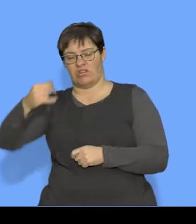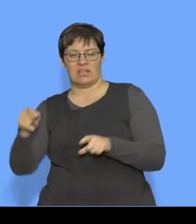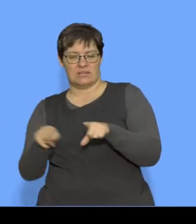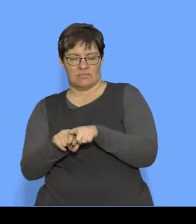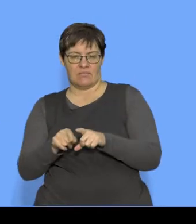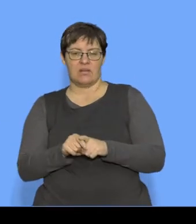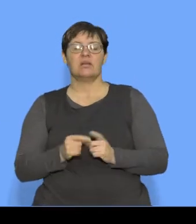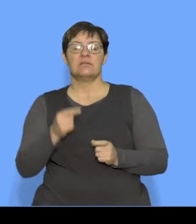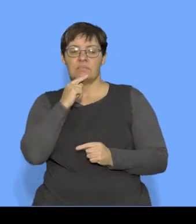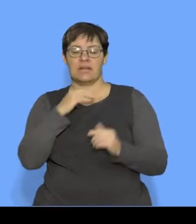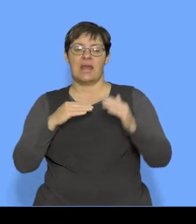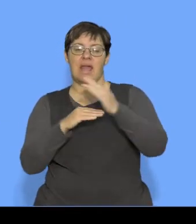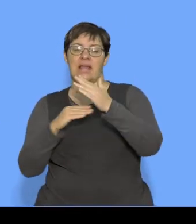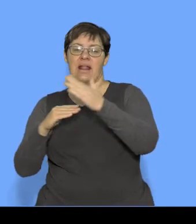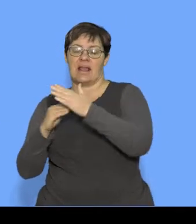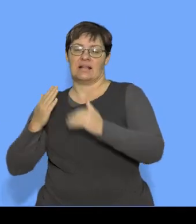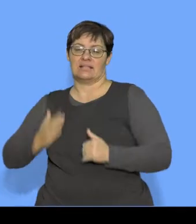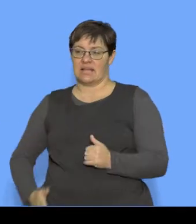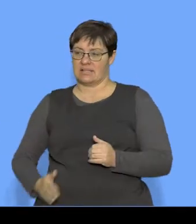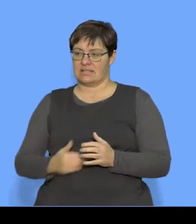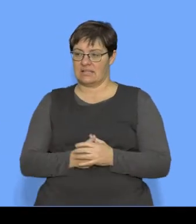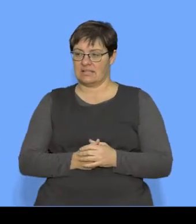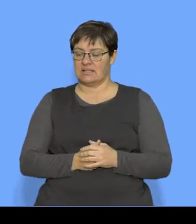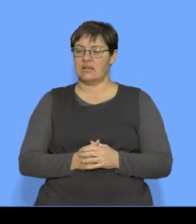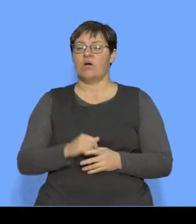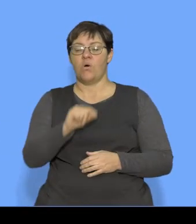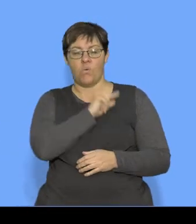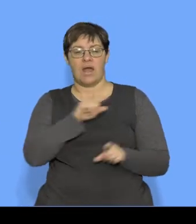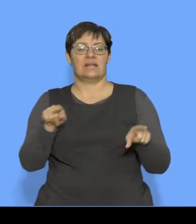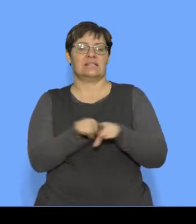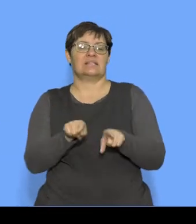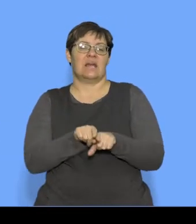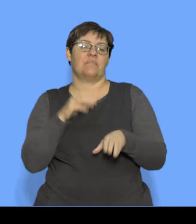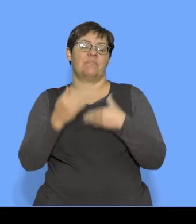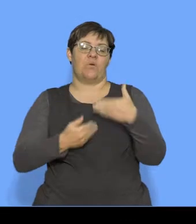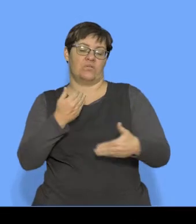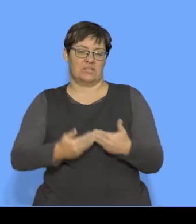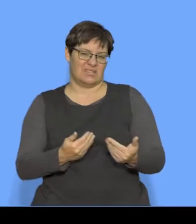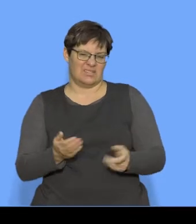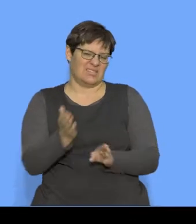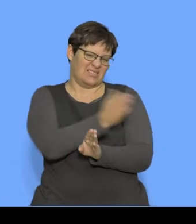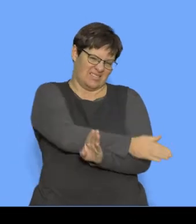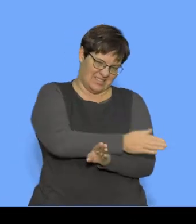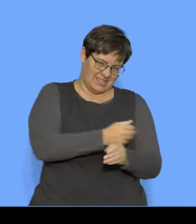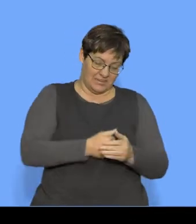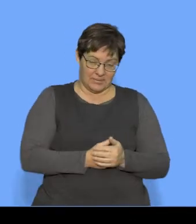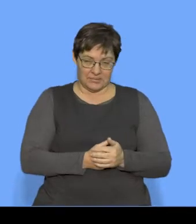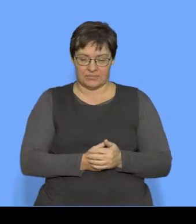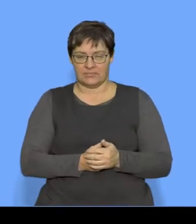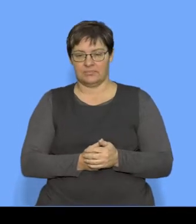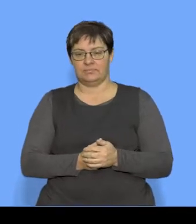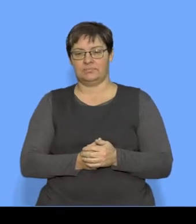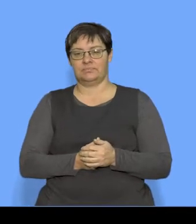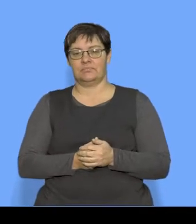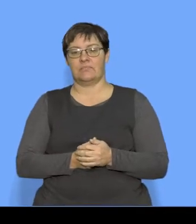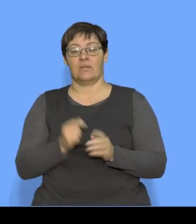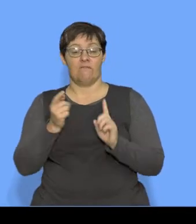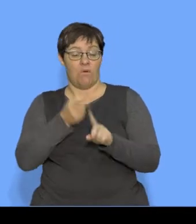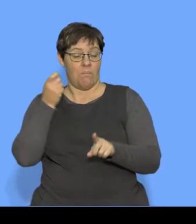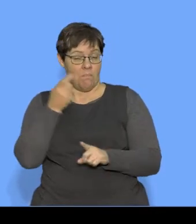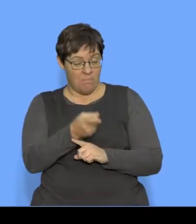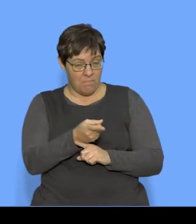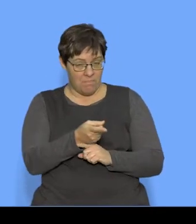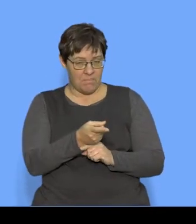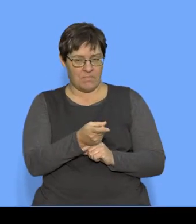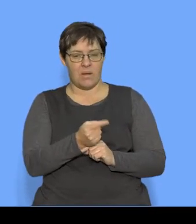reason is still the same, angle, angle, side, because I will still use the same process as the previous example. And